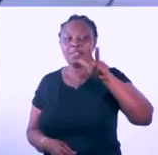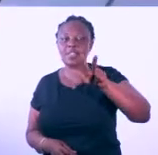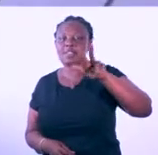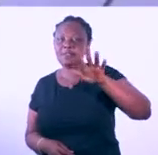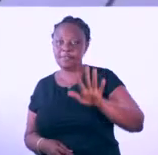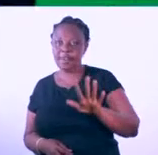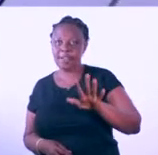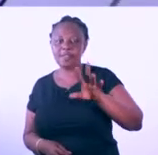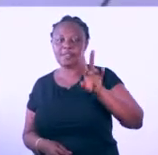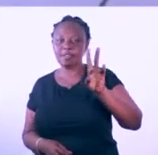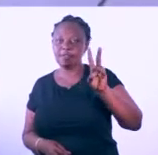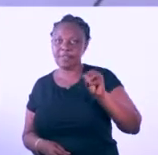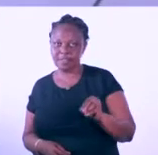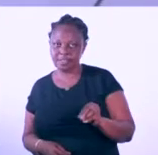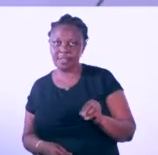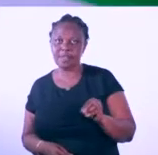35, 70.